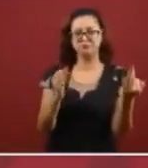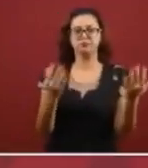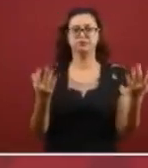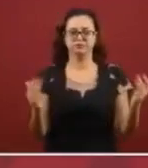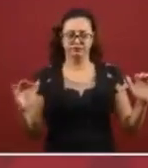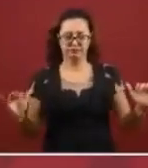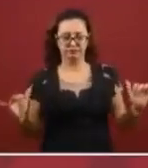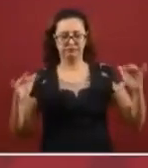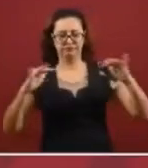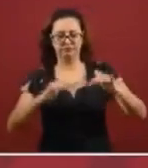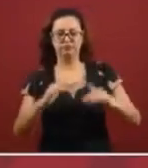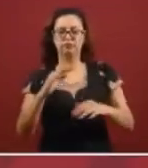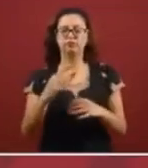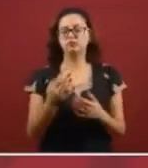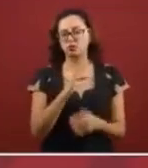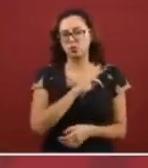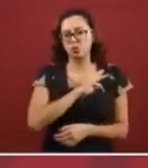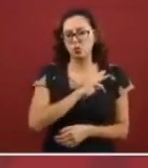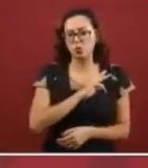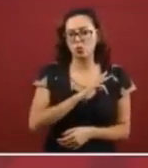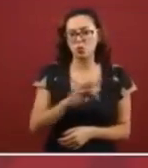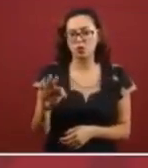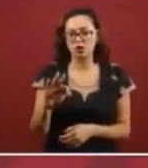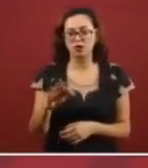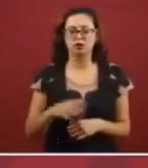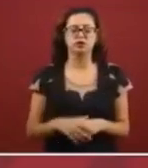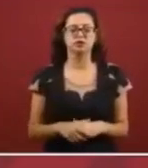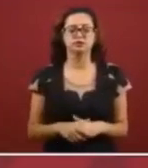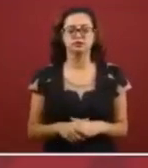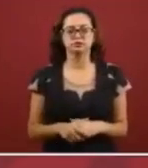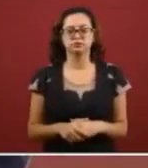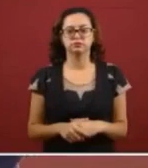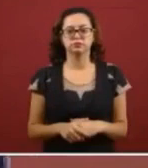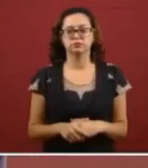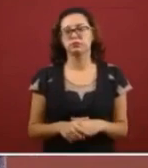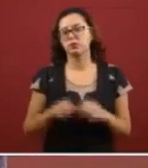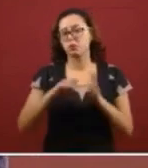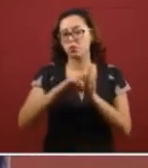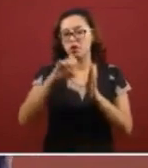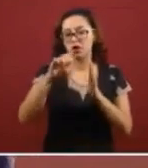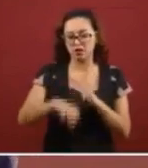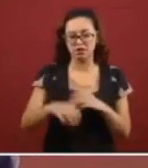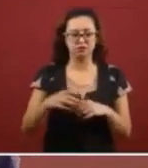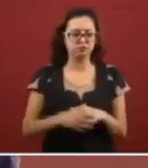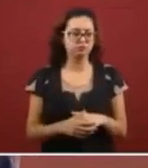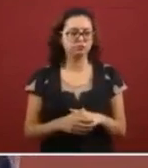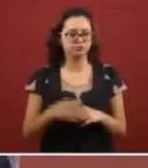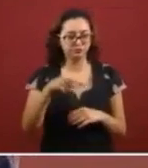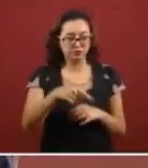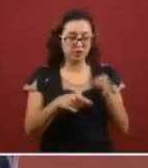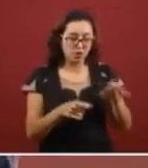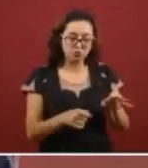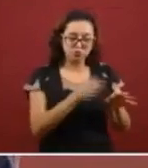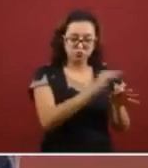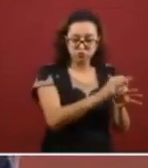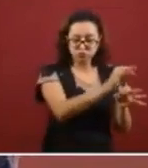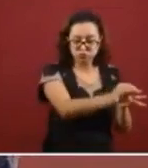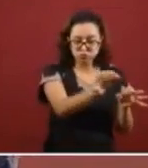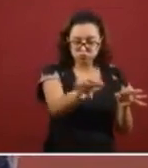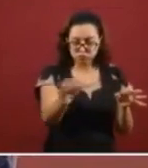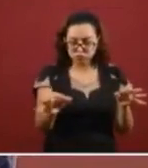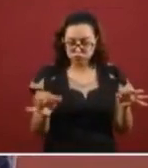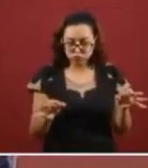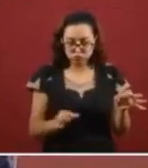That are near to the smaller areas that have been selected by the